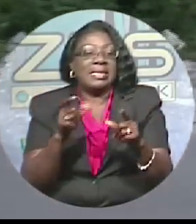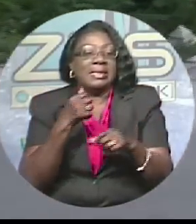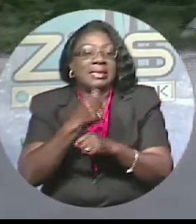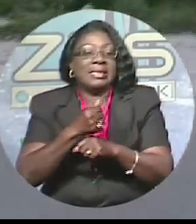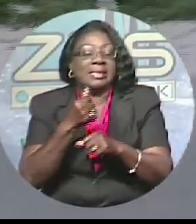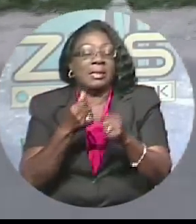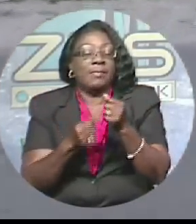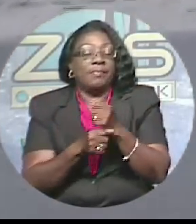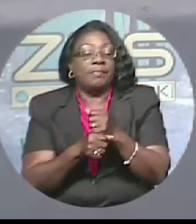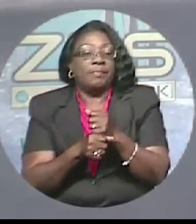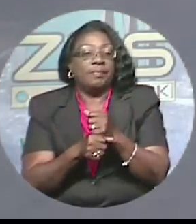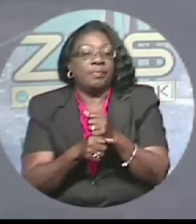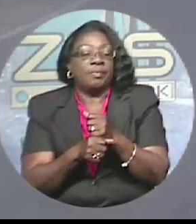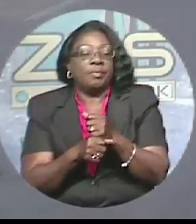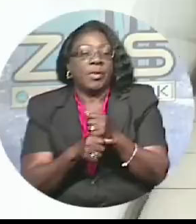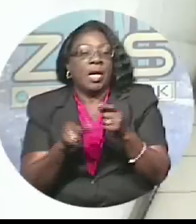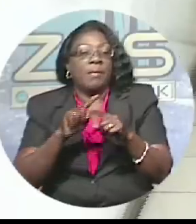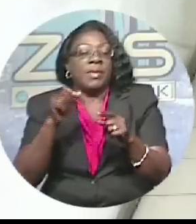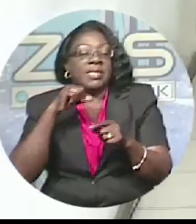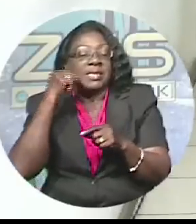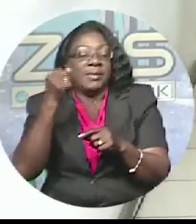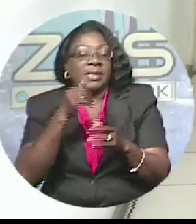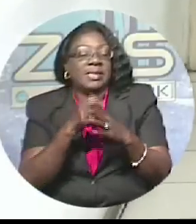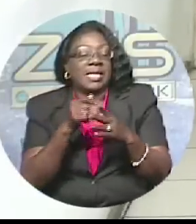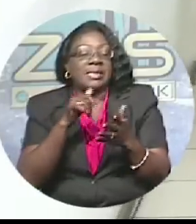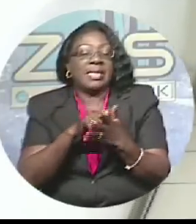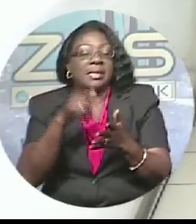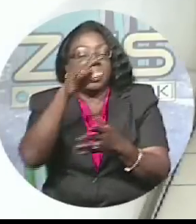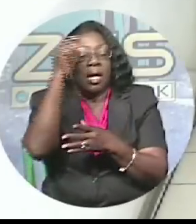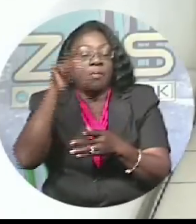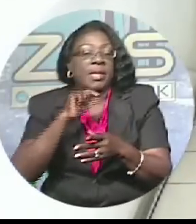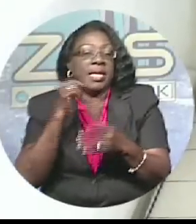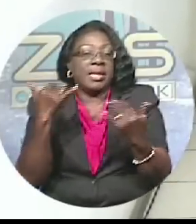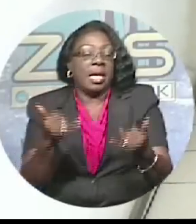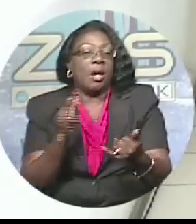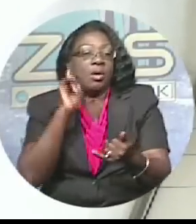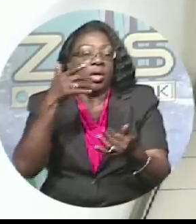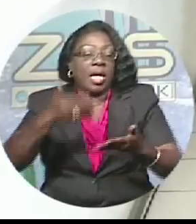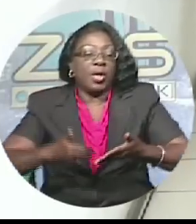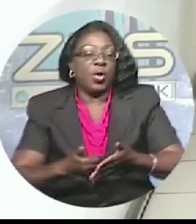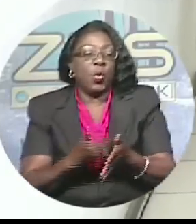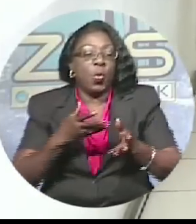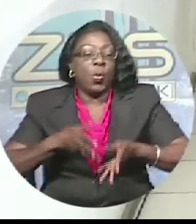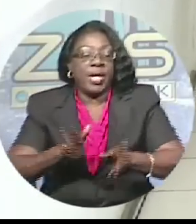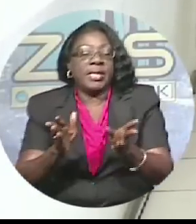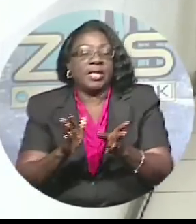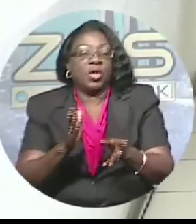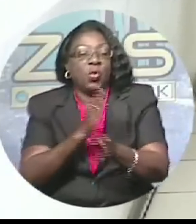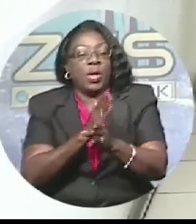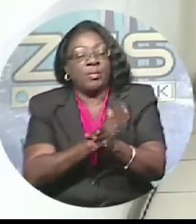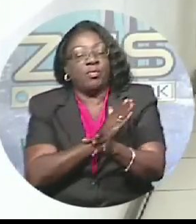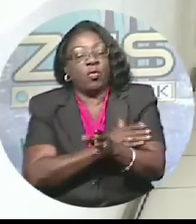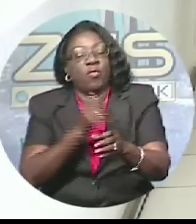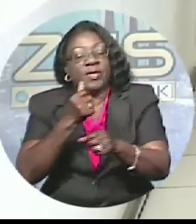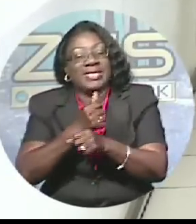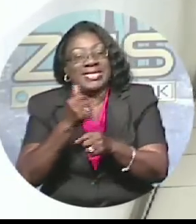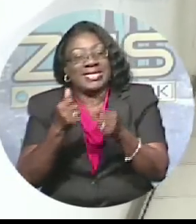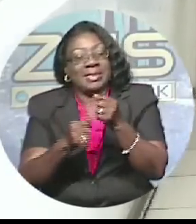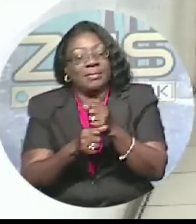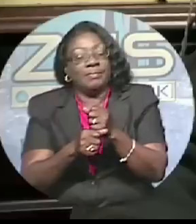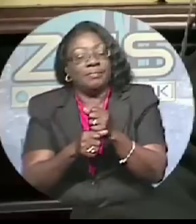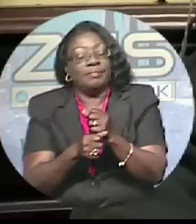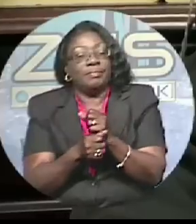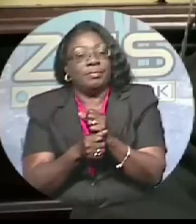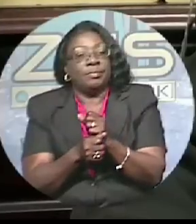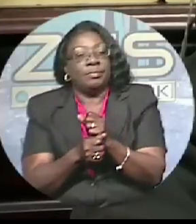and registration units. But Smith says the government is now looking at implementing an effective automated system, which will get the department on